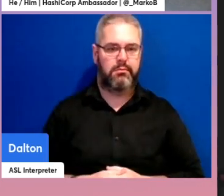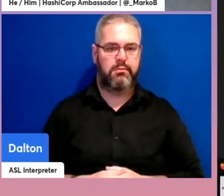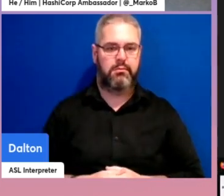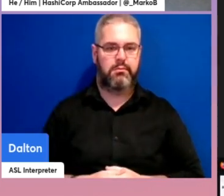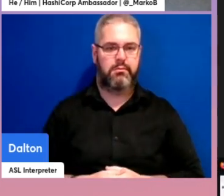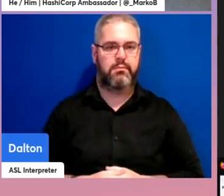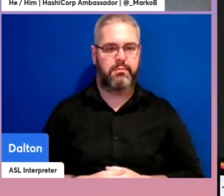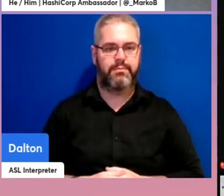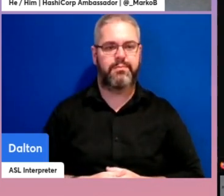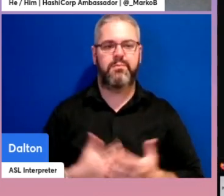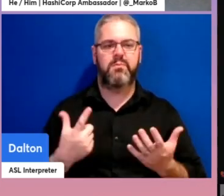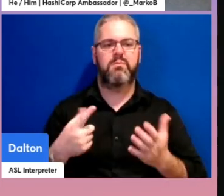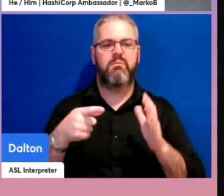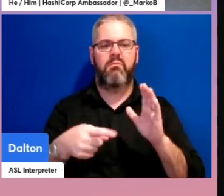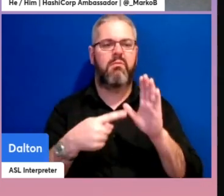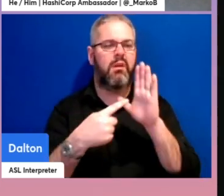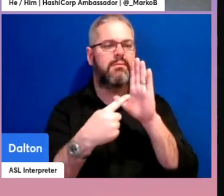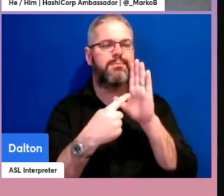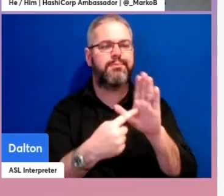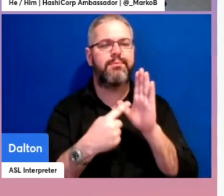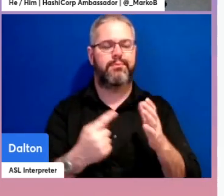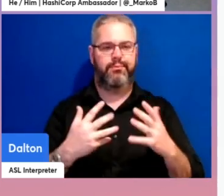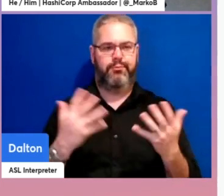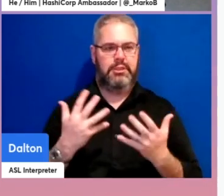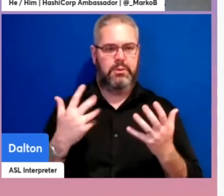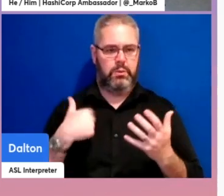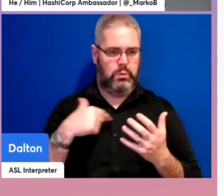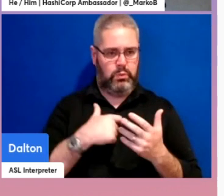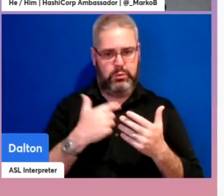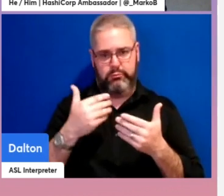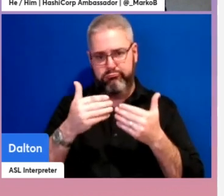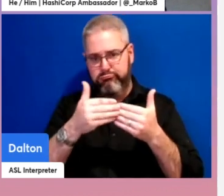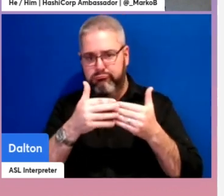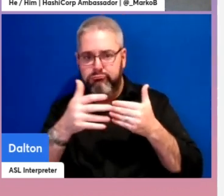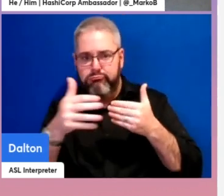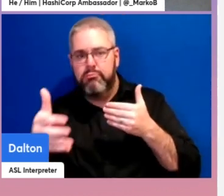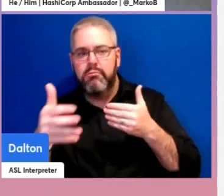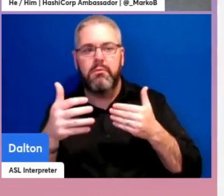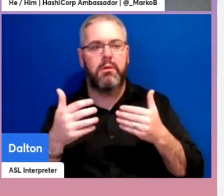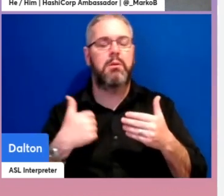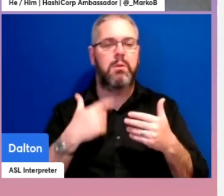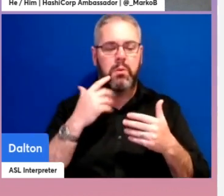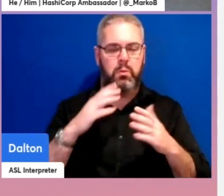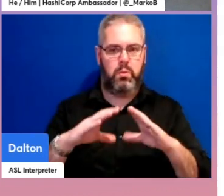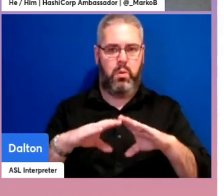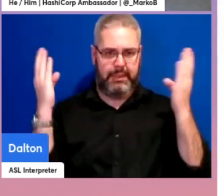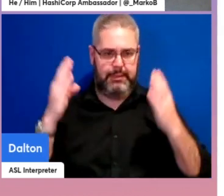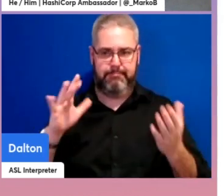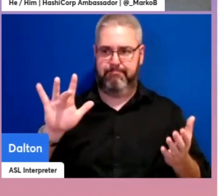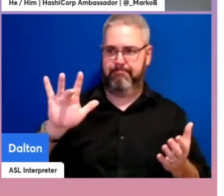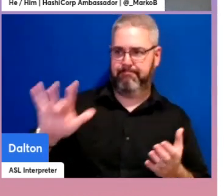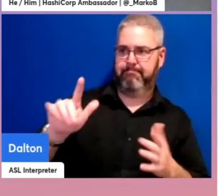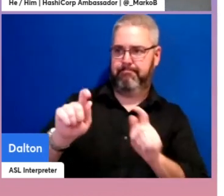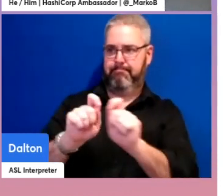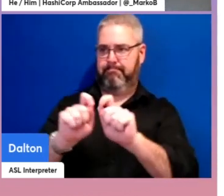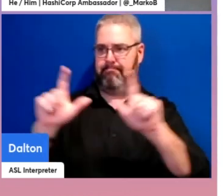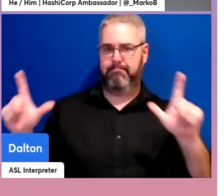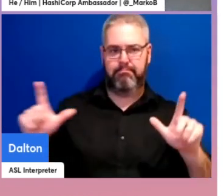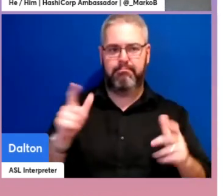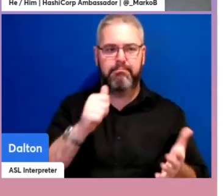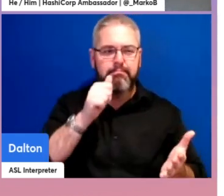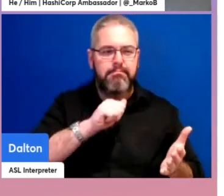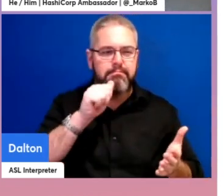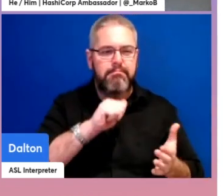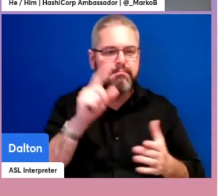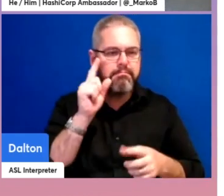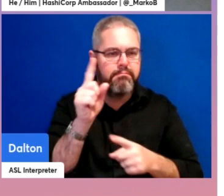kind of demonstrate something as we go along. So I'm just gonna quickly open it up. Please bear with me for a bit. I